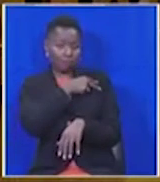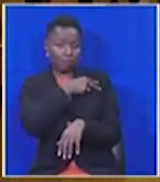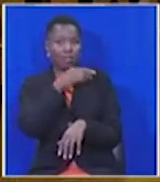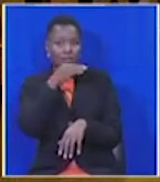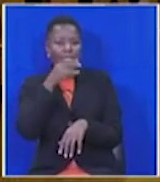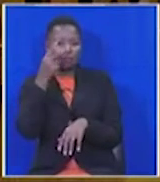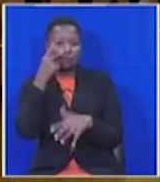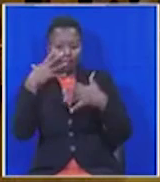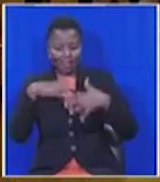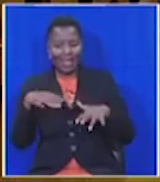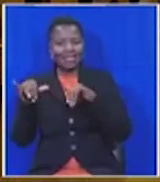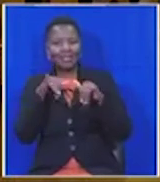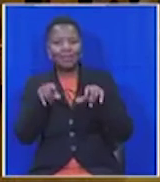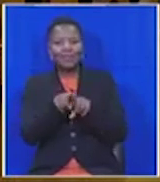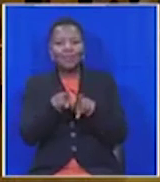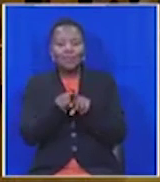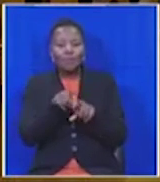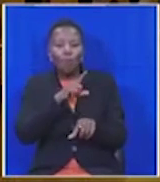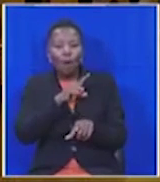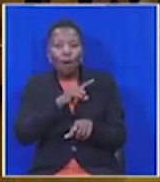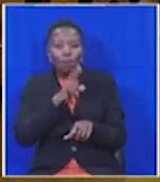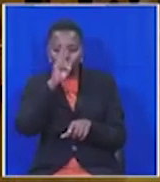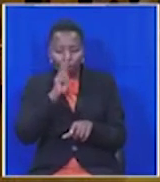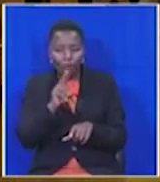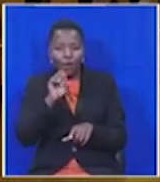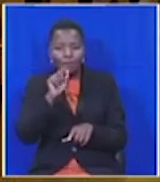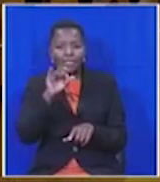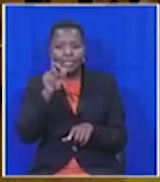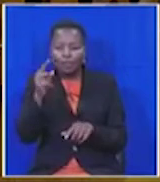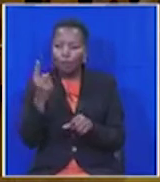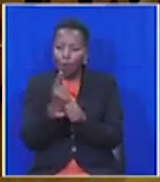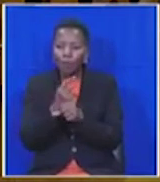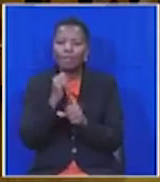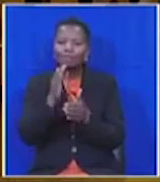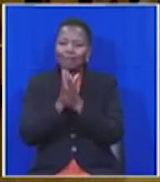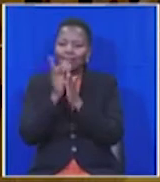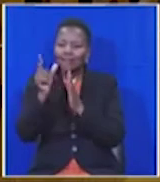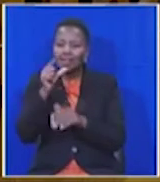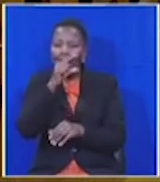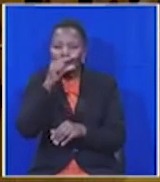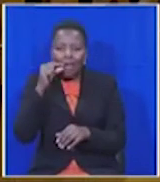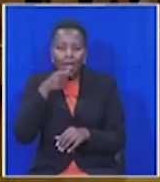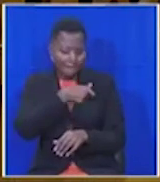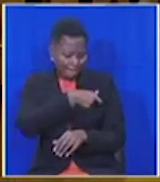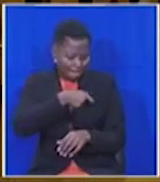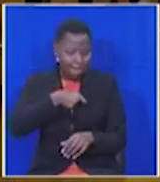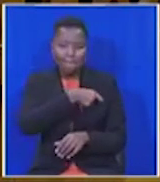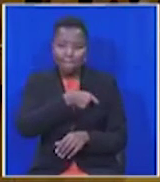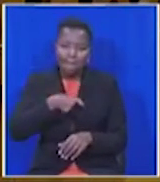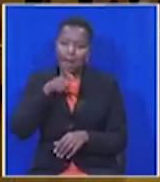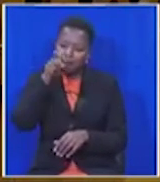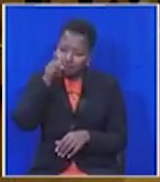saw, because once again, Honourable Steenhuisen had requested over and over ad nauseum that our protection services